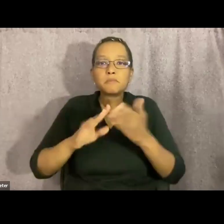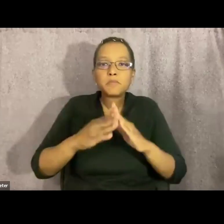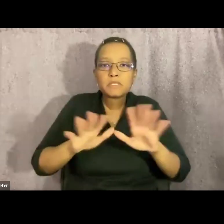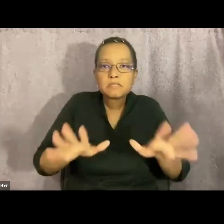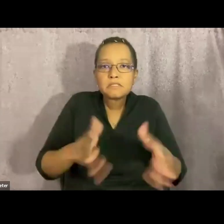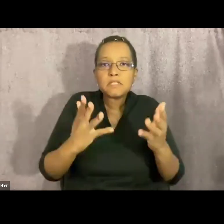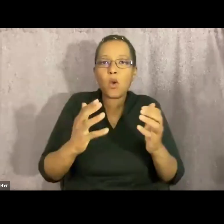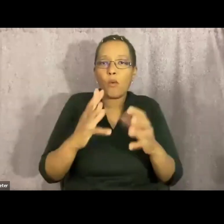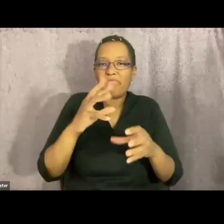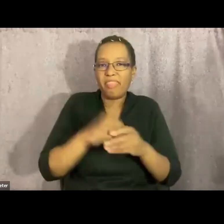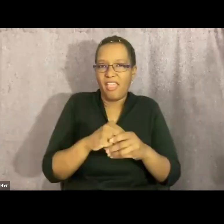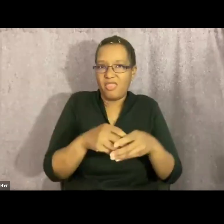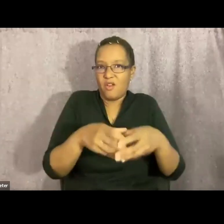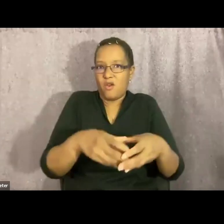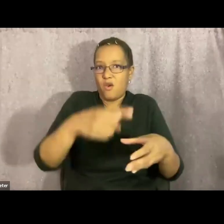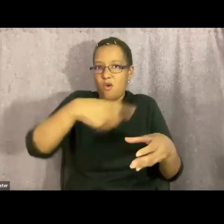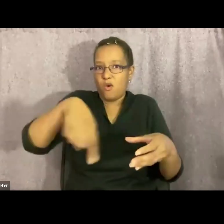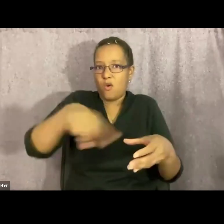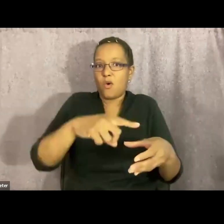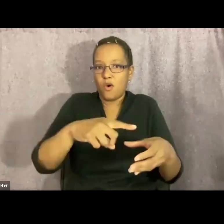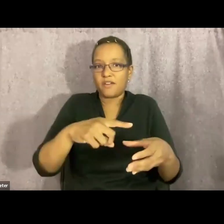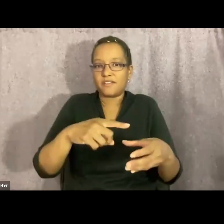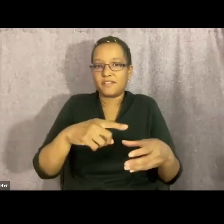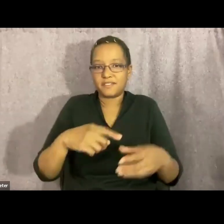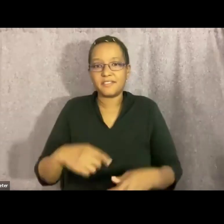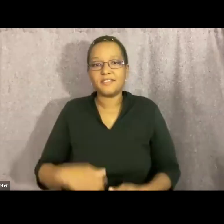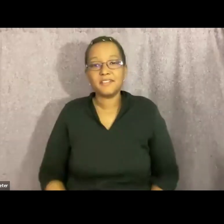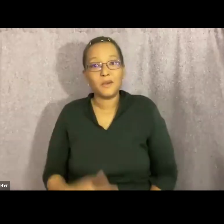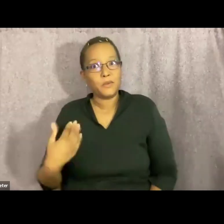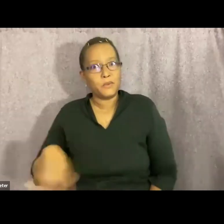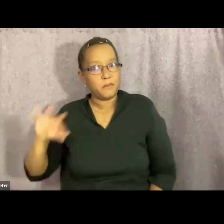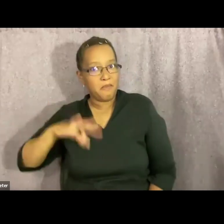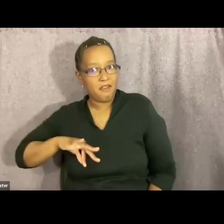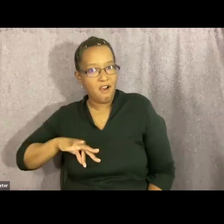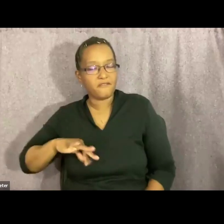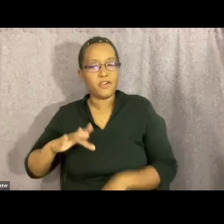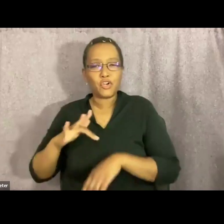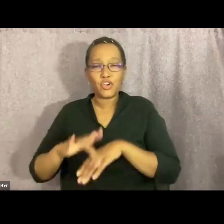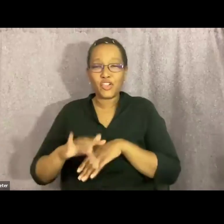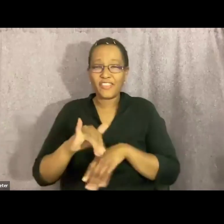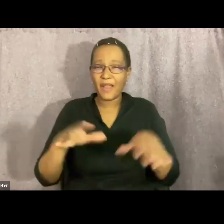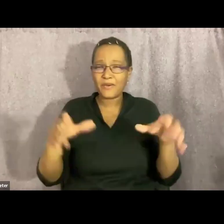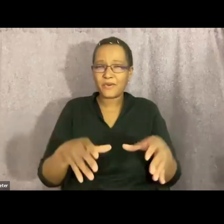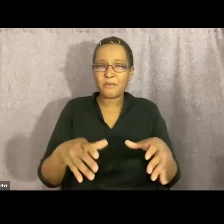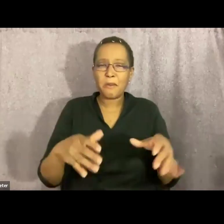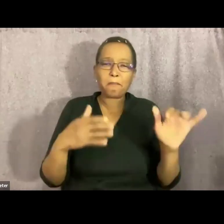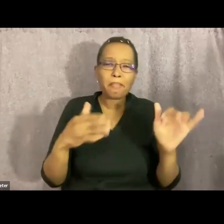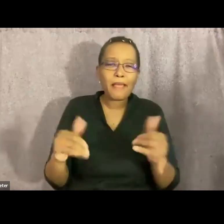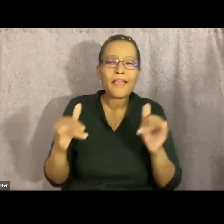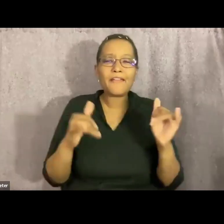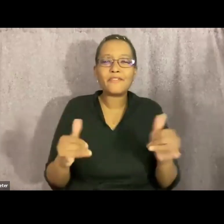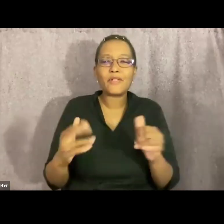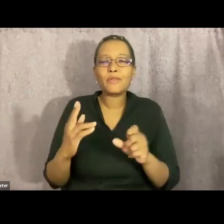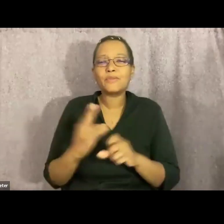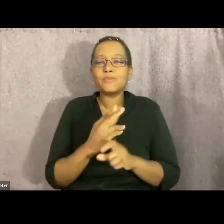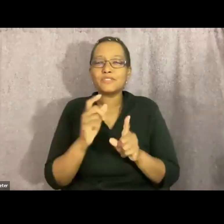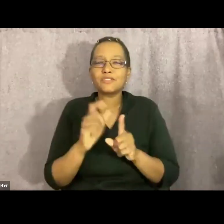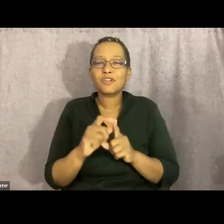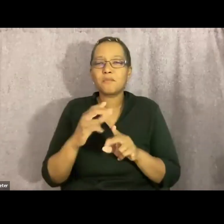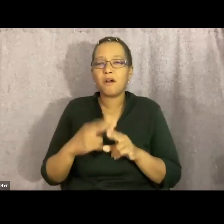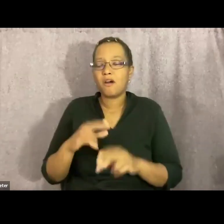wow, did it pay off. Early on, this group had a playful refrain of the term